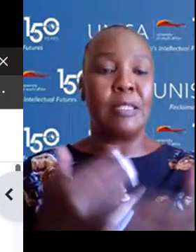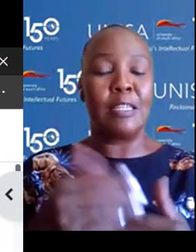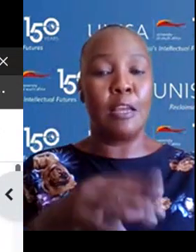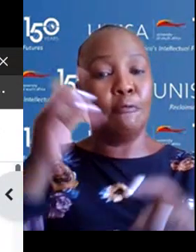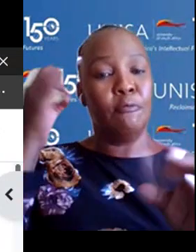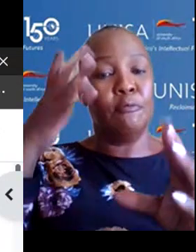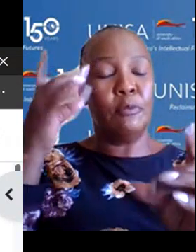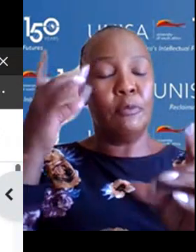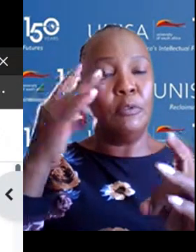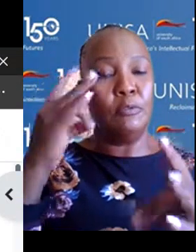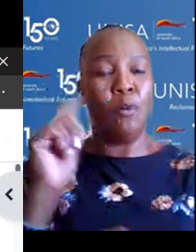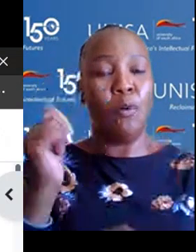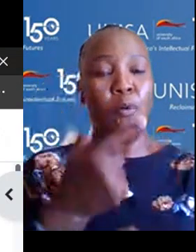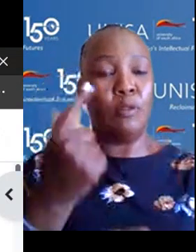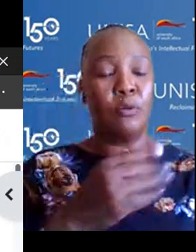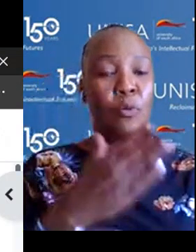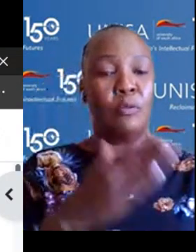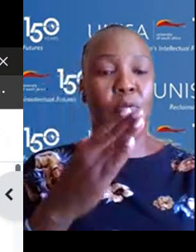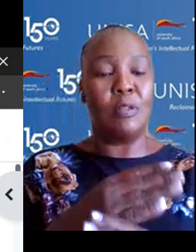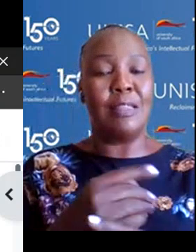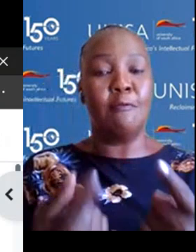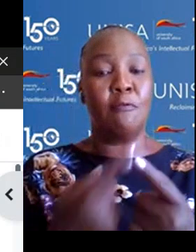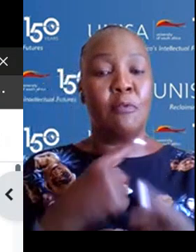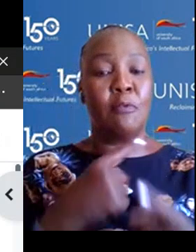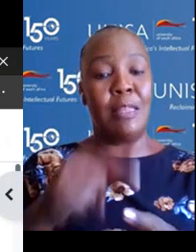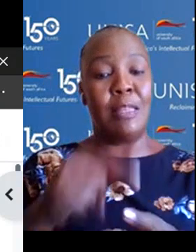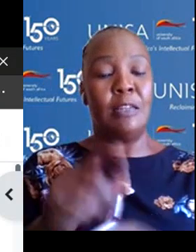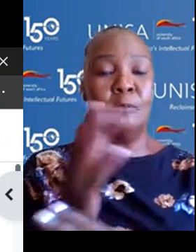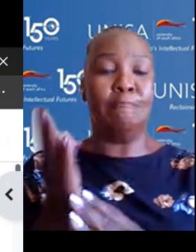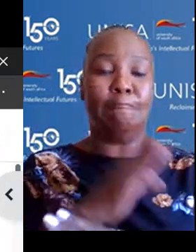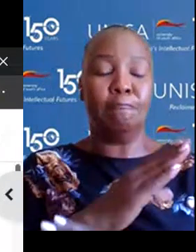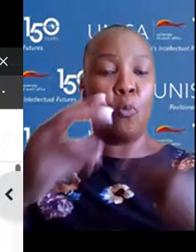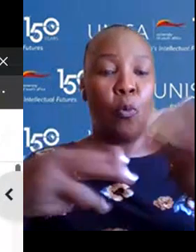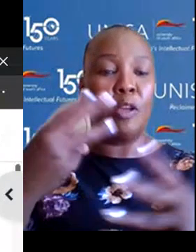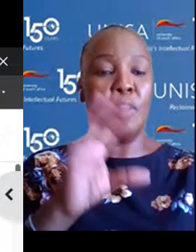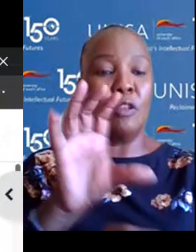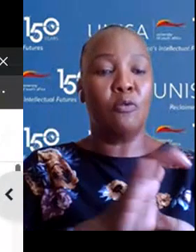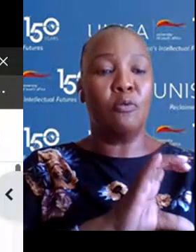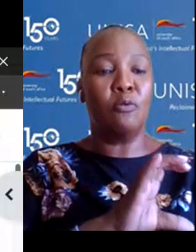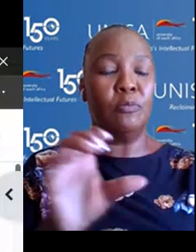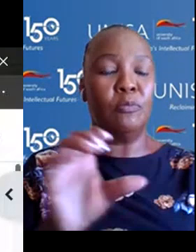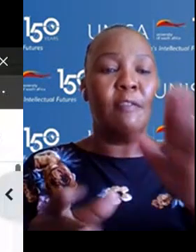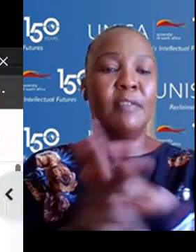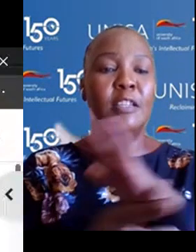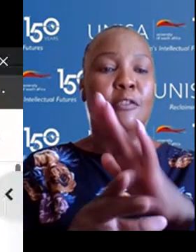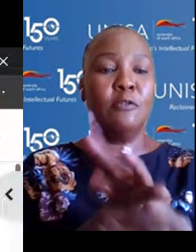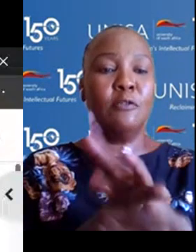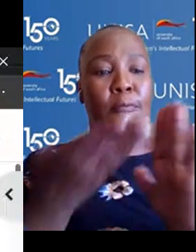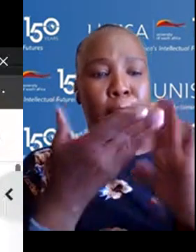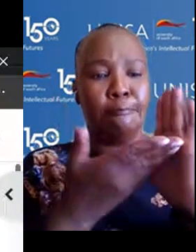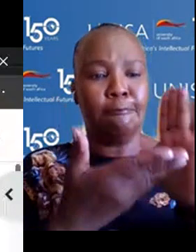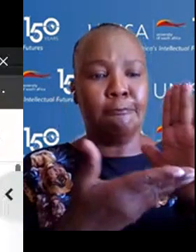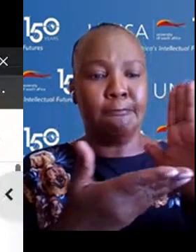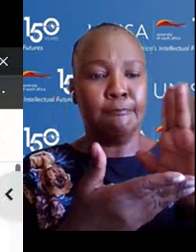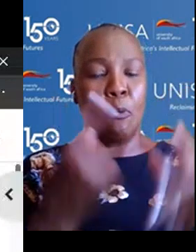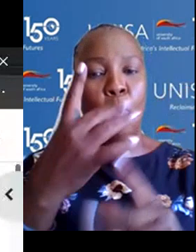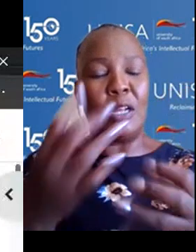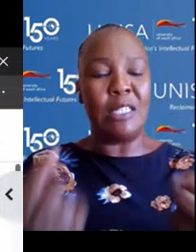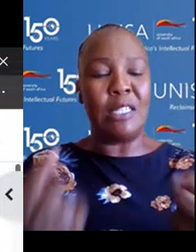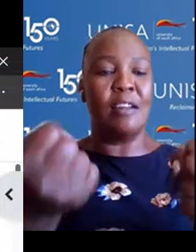that we've worked through already this morning. Like working with computers, all the videos, there they are. And there's OneDrive that I